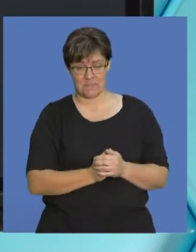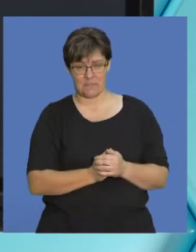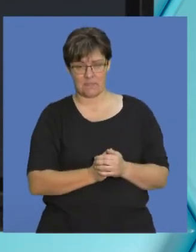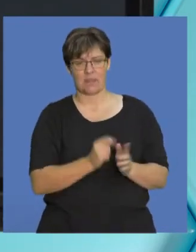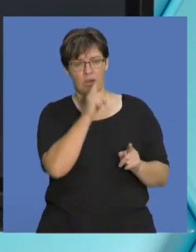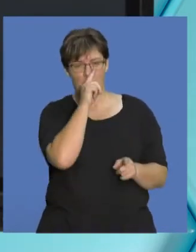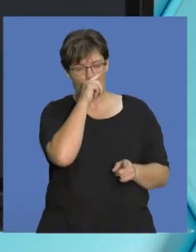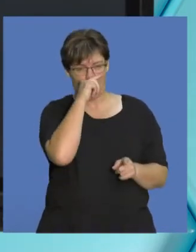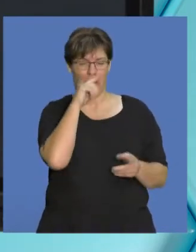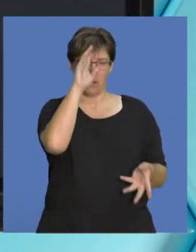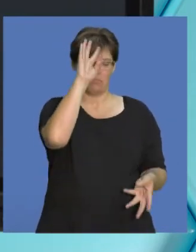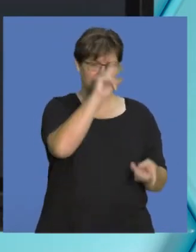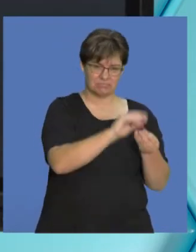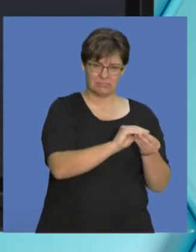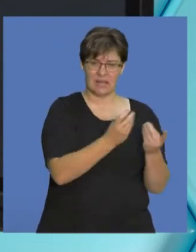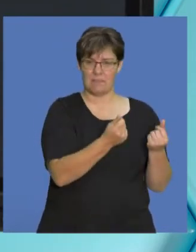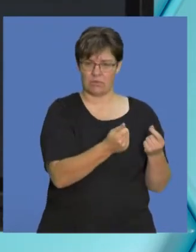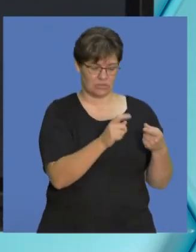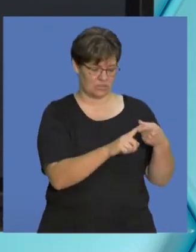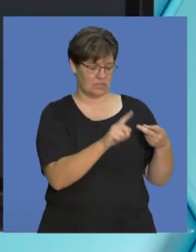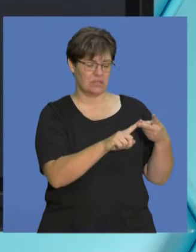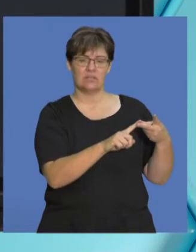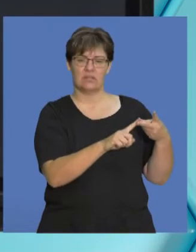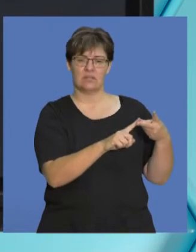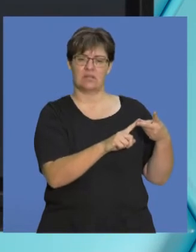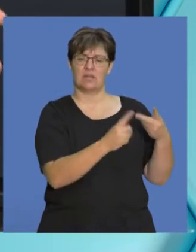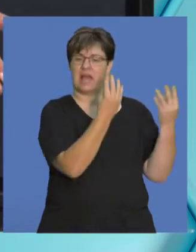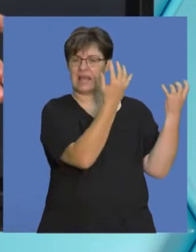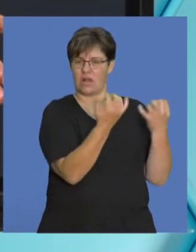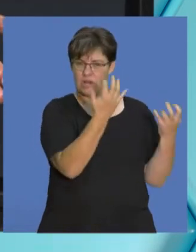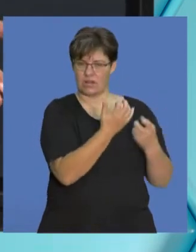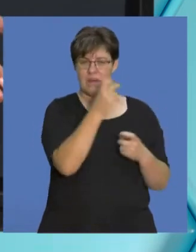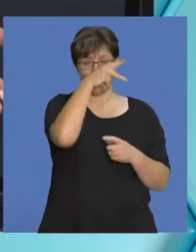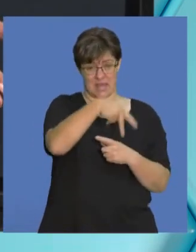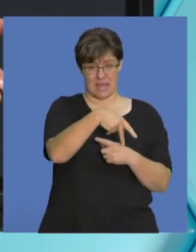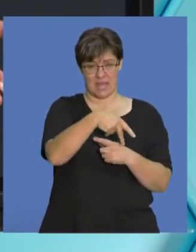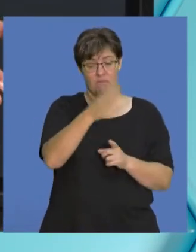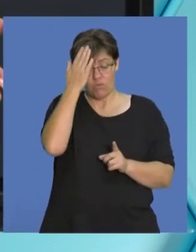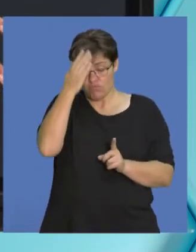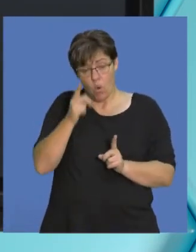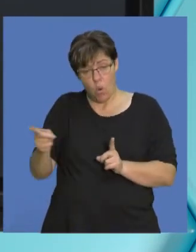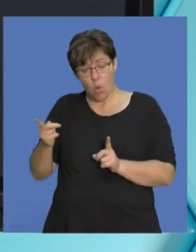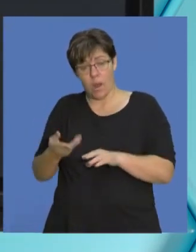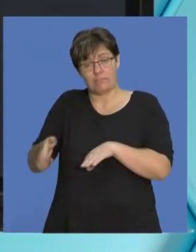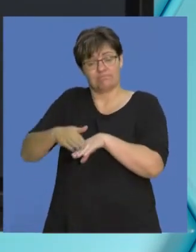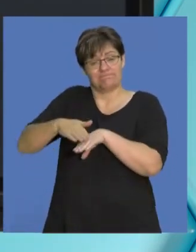accumulated amount. We've looked at calculating the value of P if we know what the accumulated amount is.